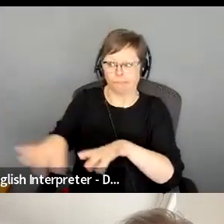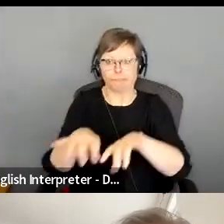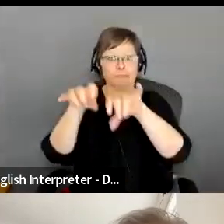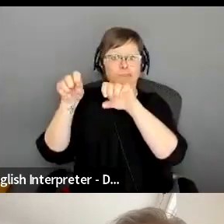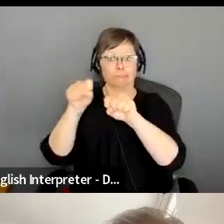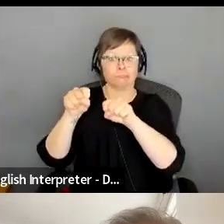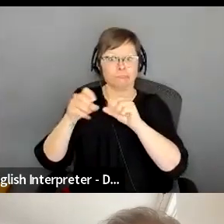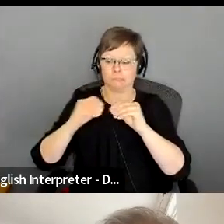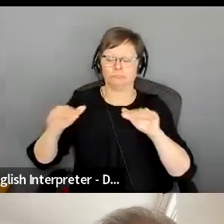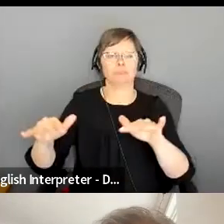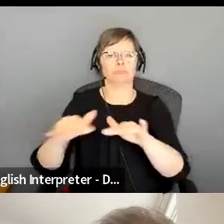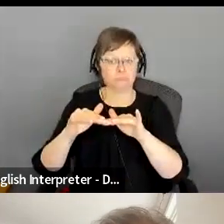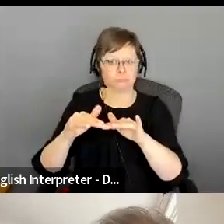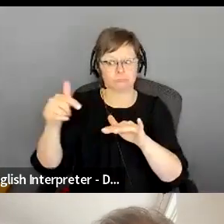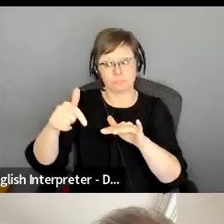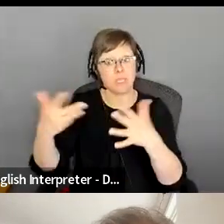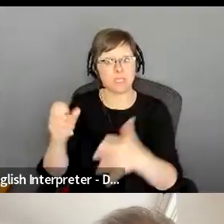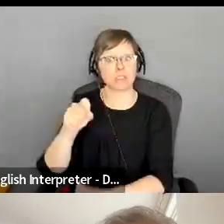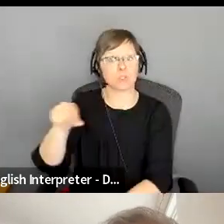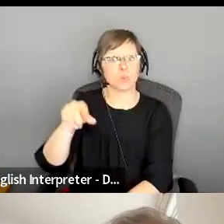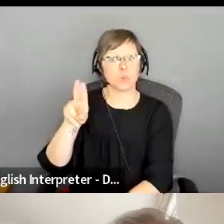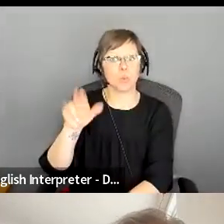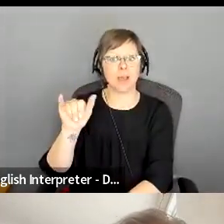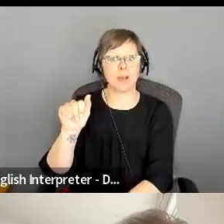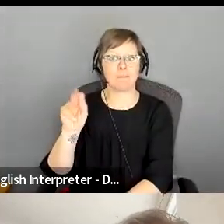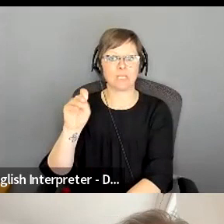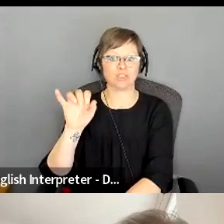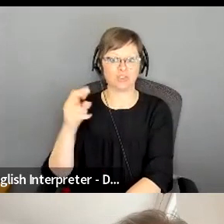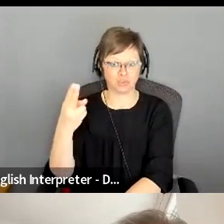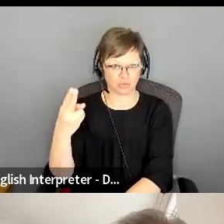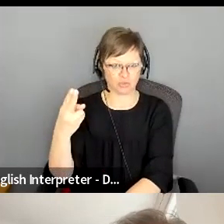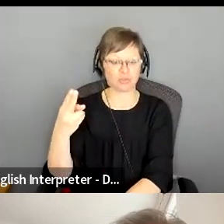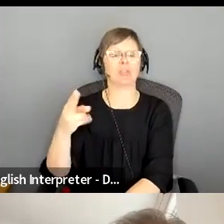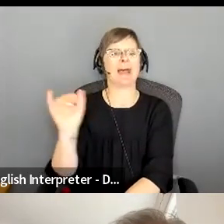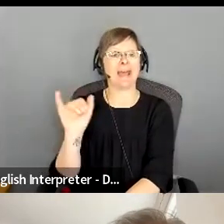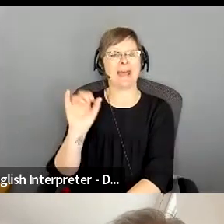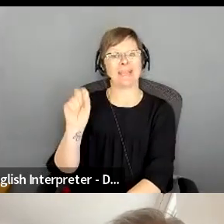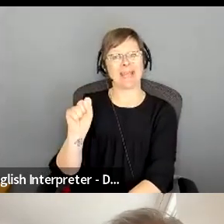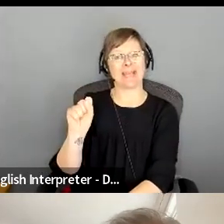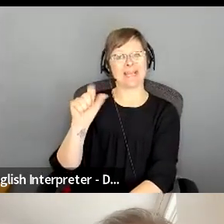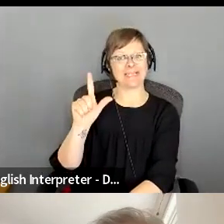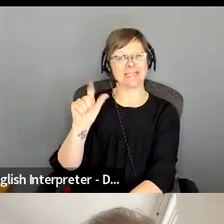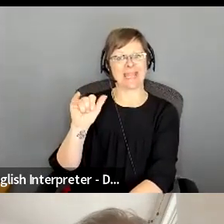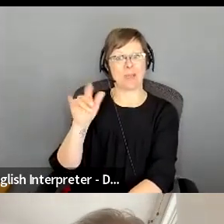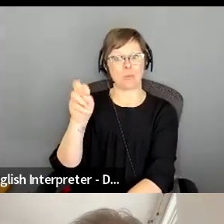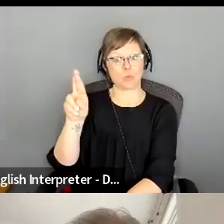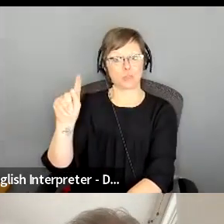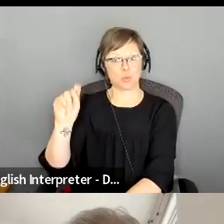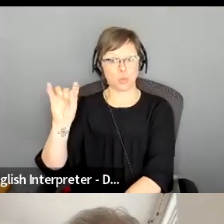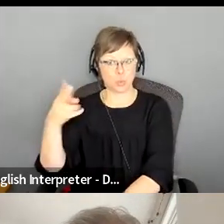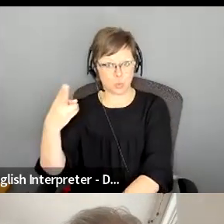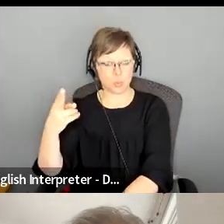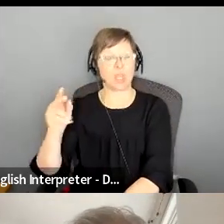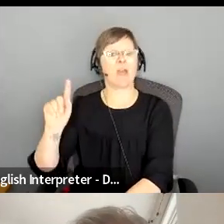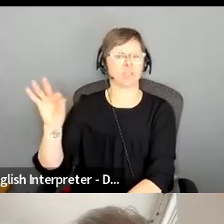unrelinquished traditional lands of the Squamish and Tsleil-Waututh First Nations.